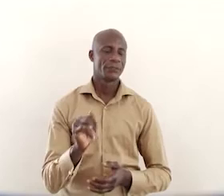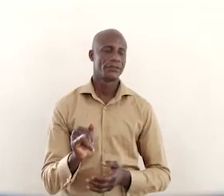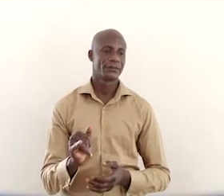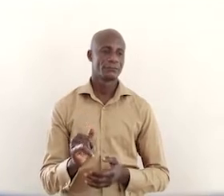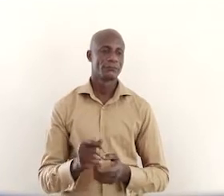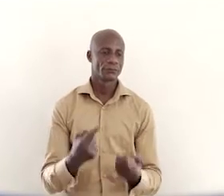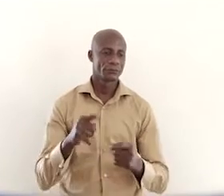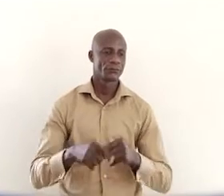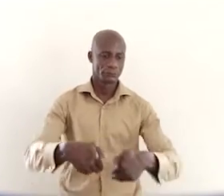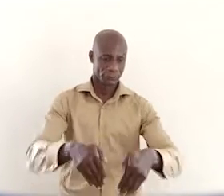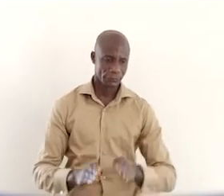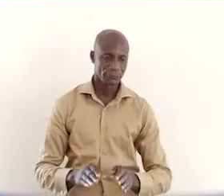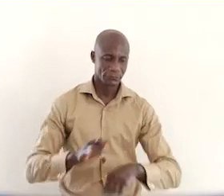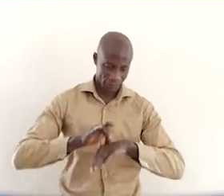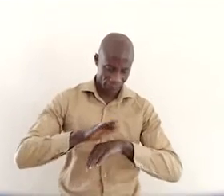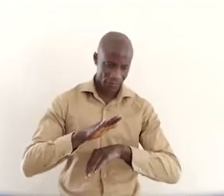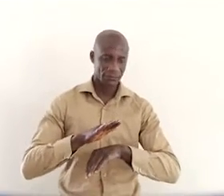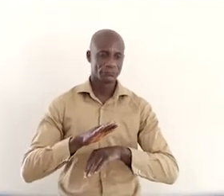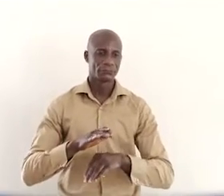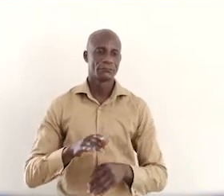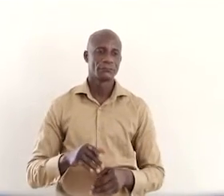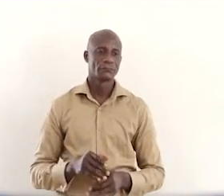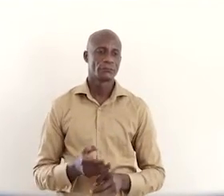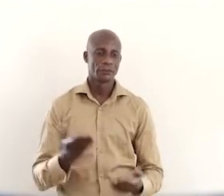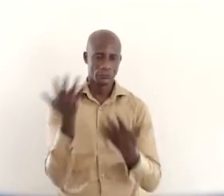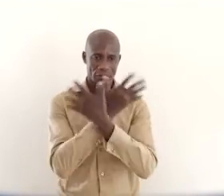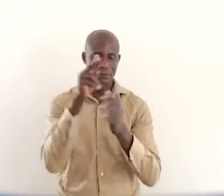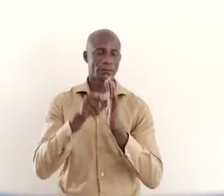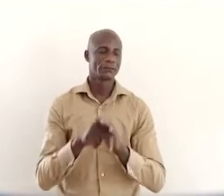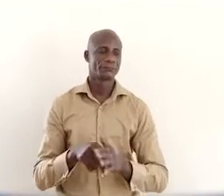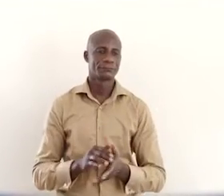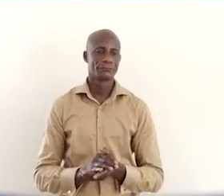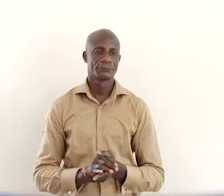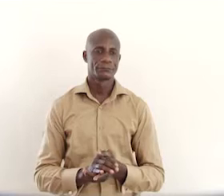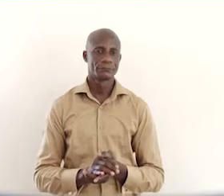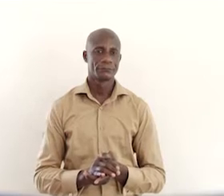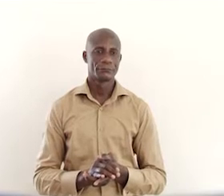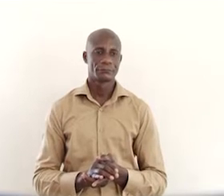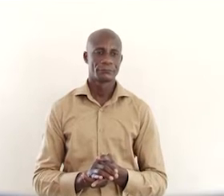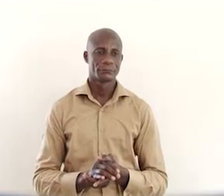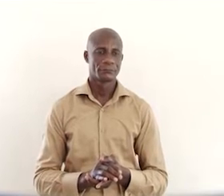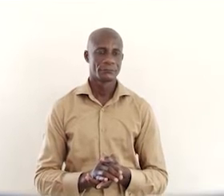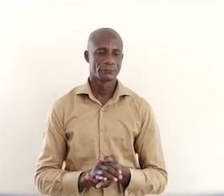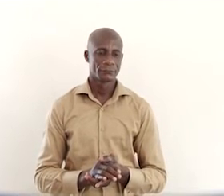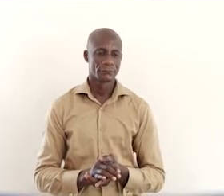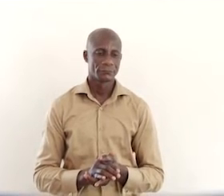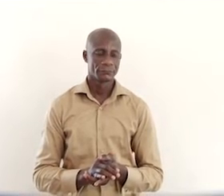Mary Magdalene came to the tomb early while it was still dark.